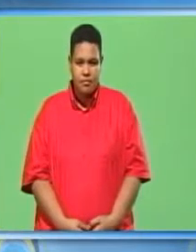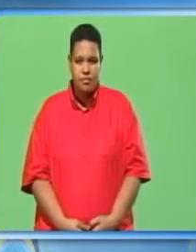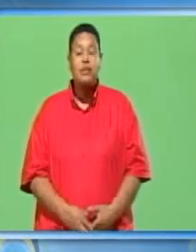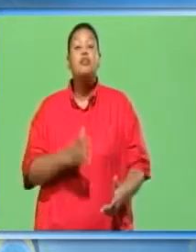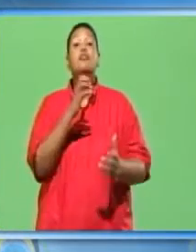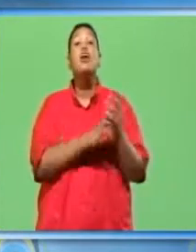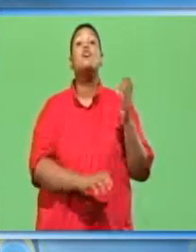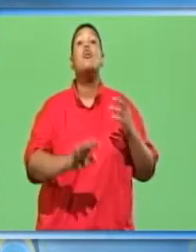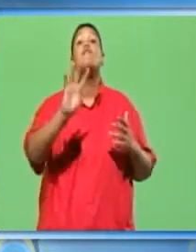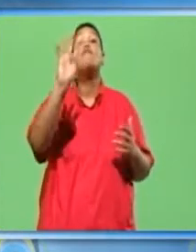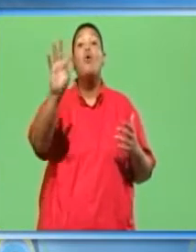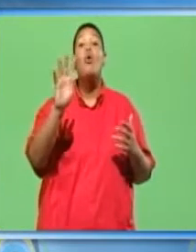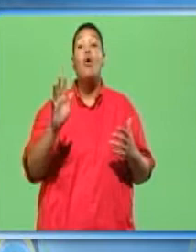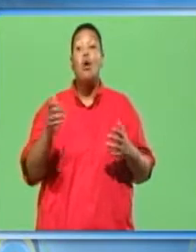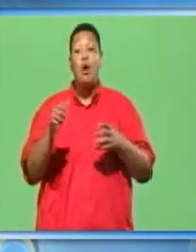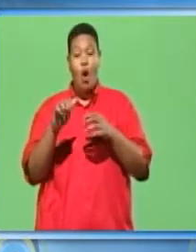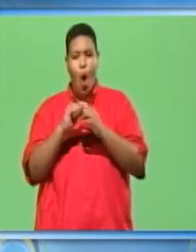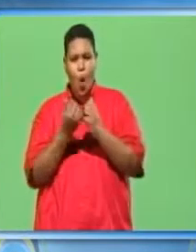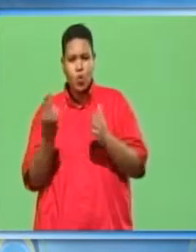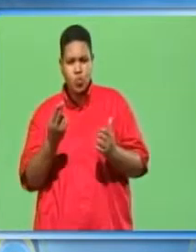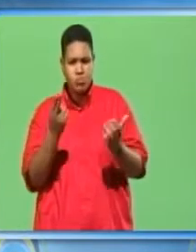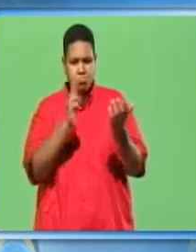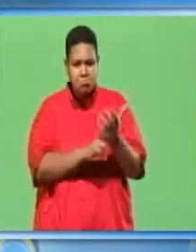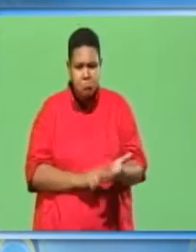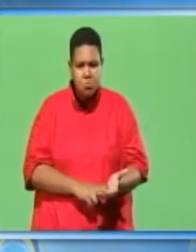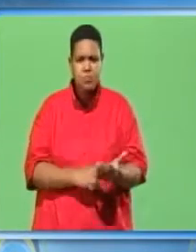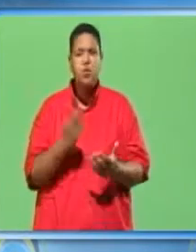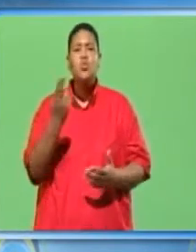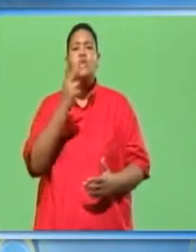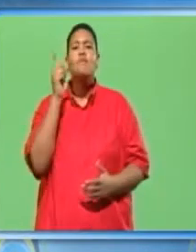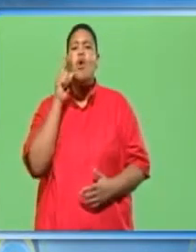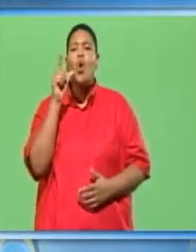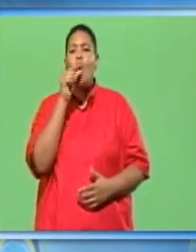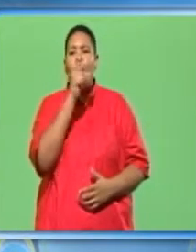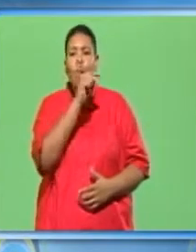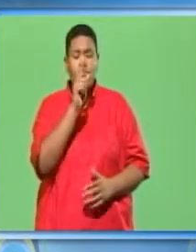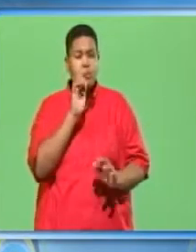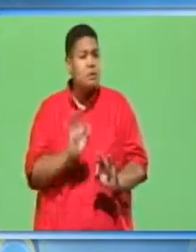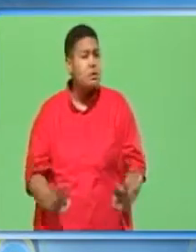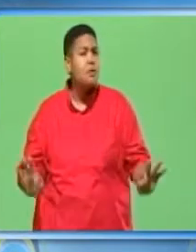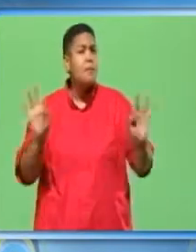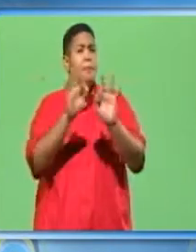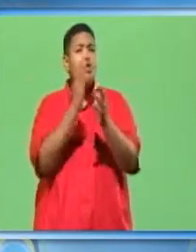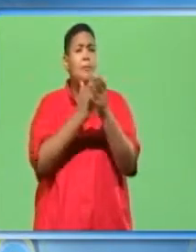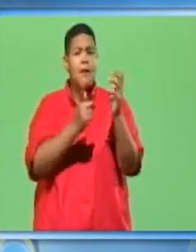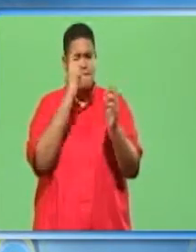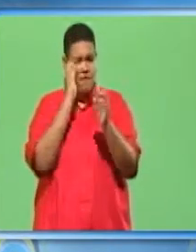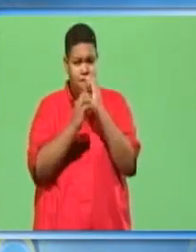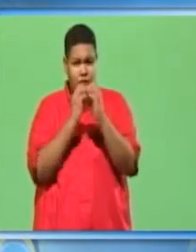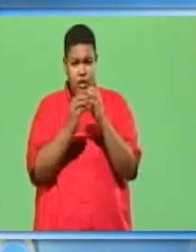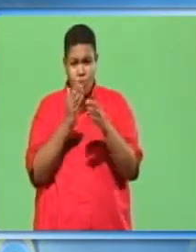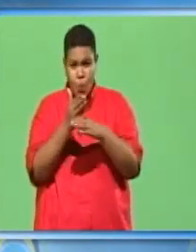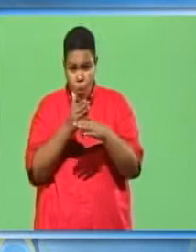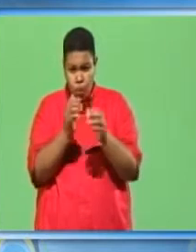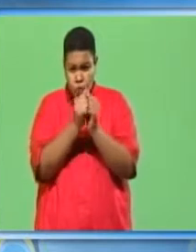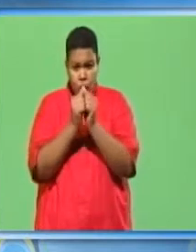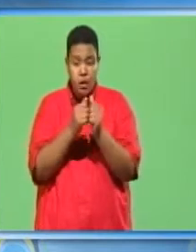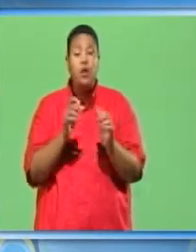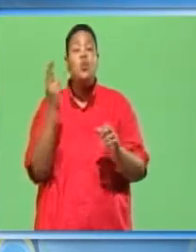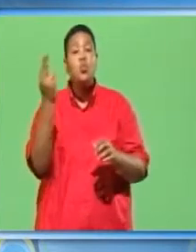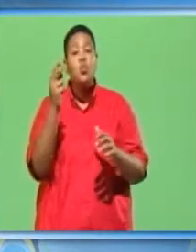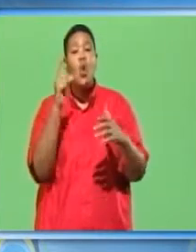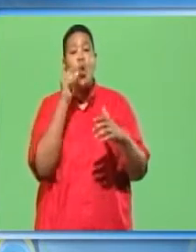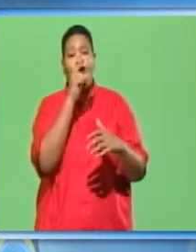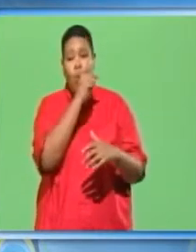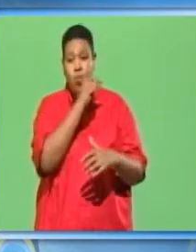Section 4. Practical applications. Use of glue. A very important component of fixing pieces of wood together is using